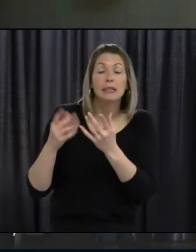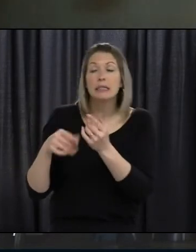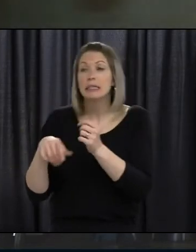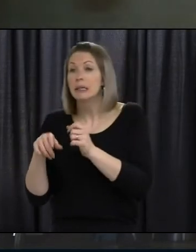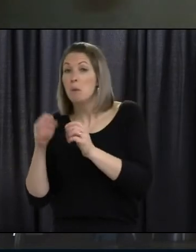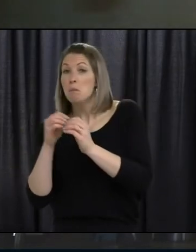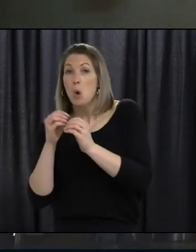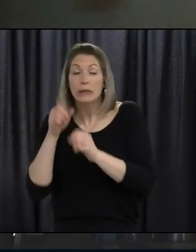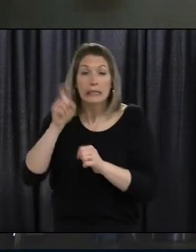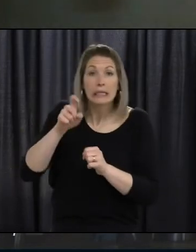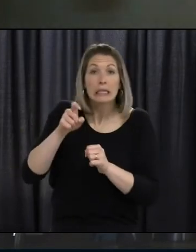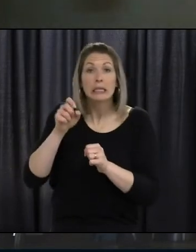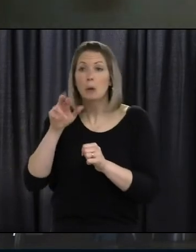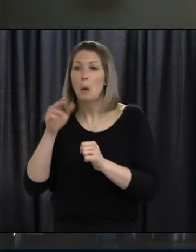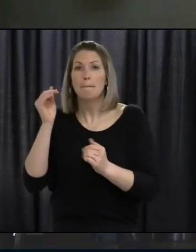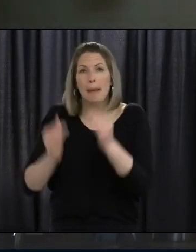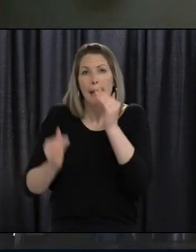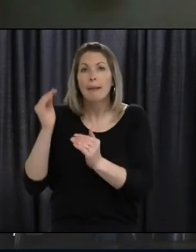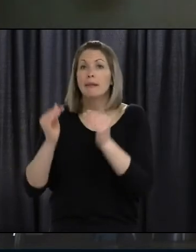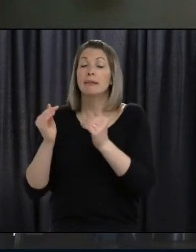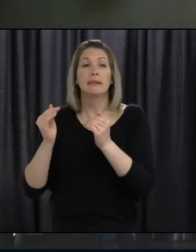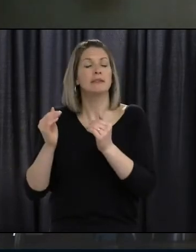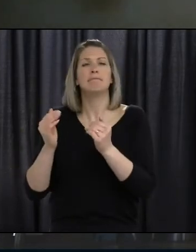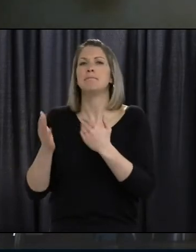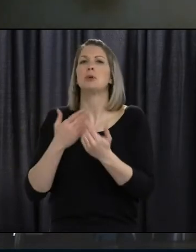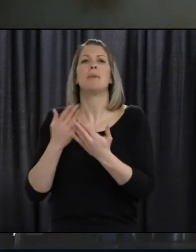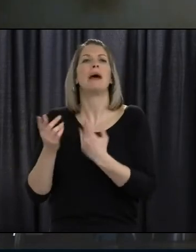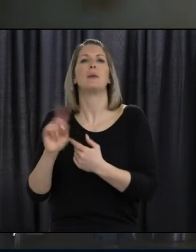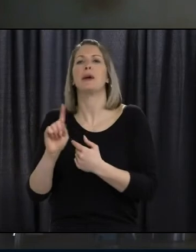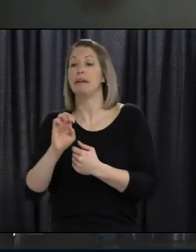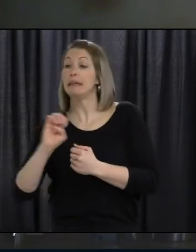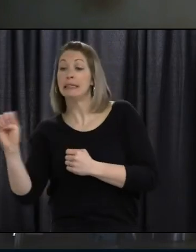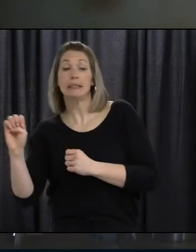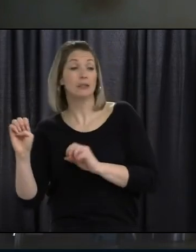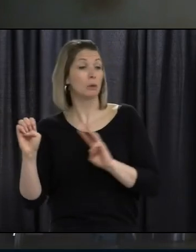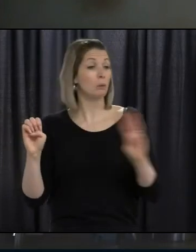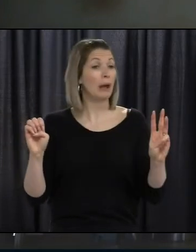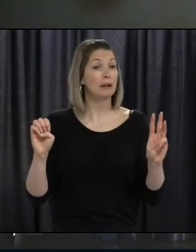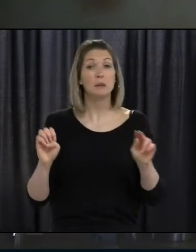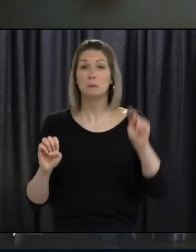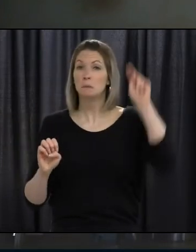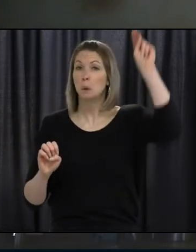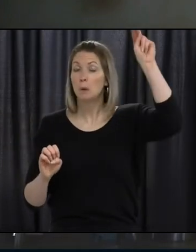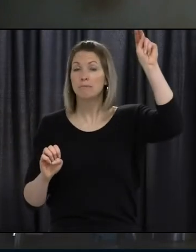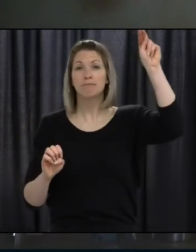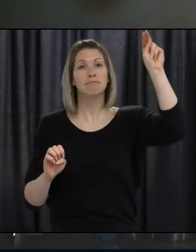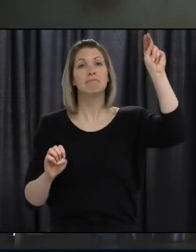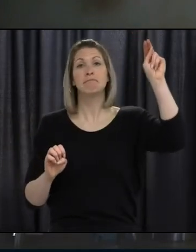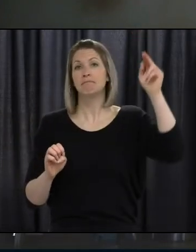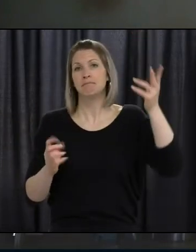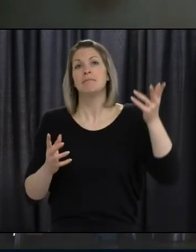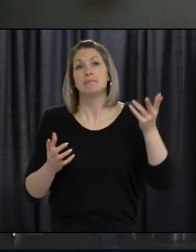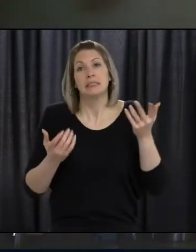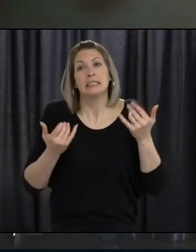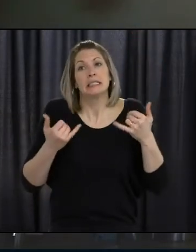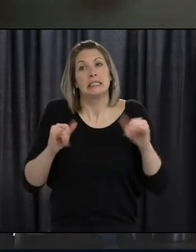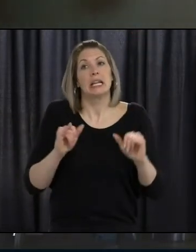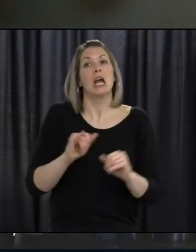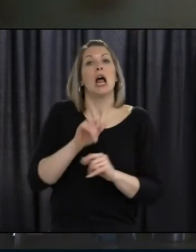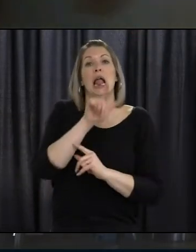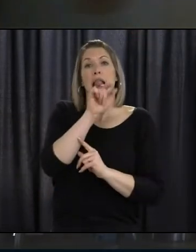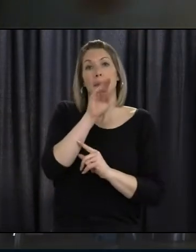Anthony or have gone on into St. John's. Occasionally, they've gone to Gander. We currently have an ICU